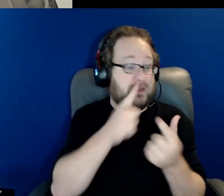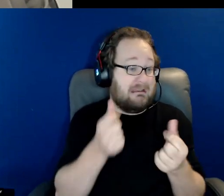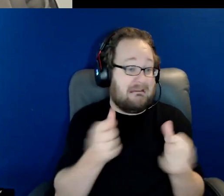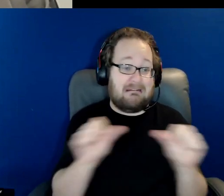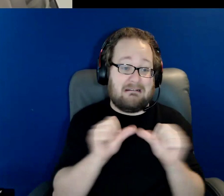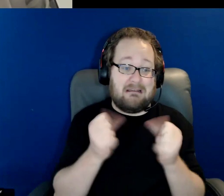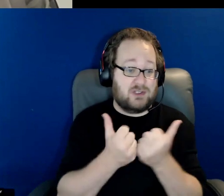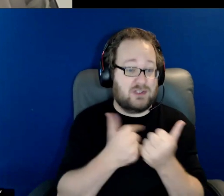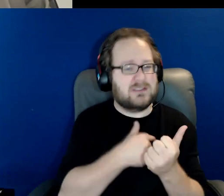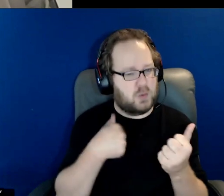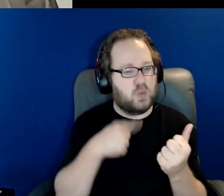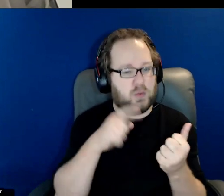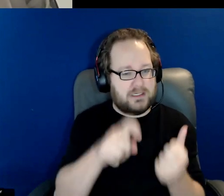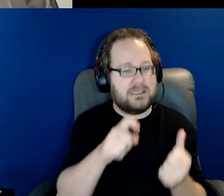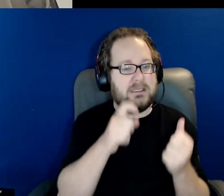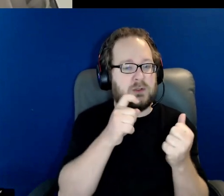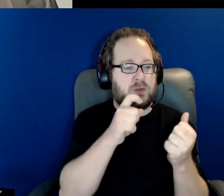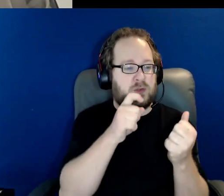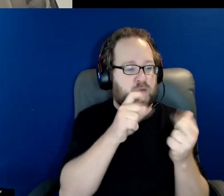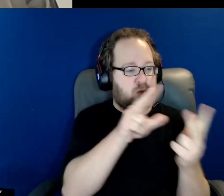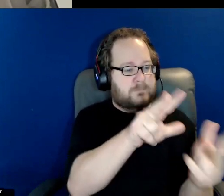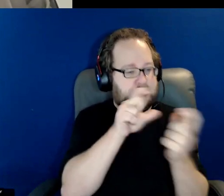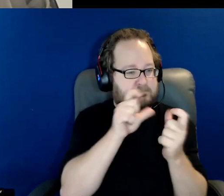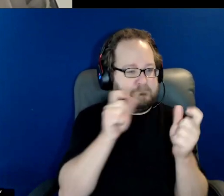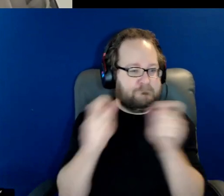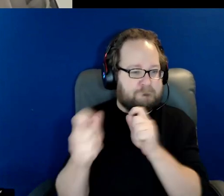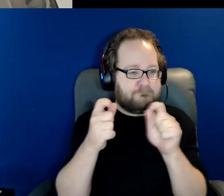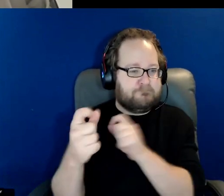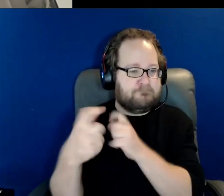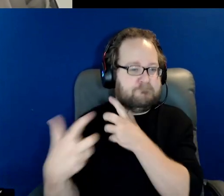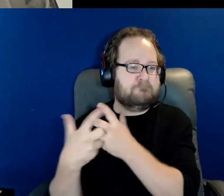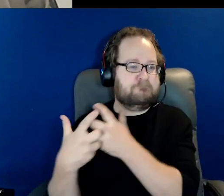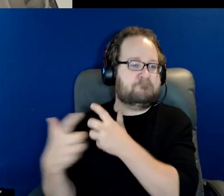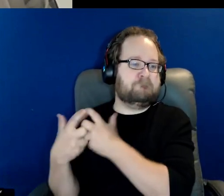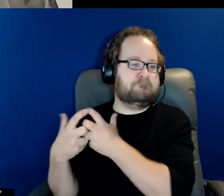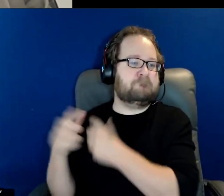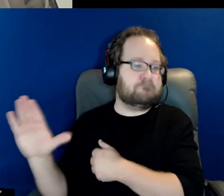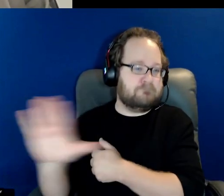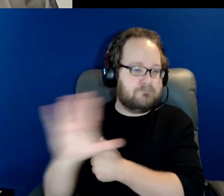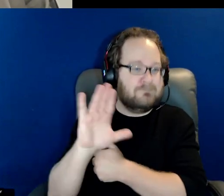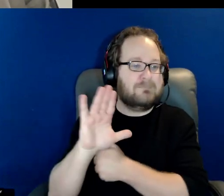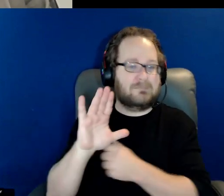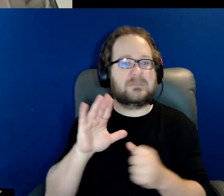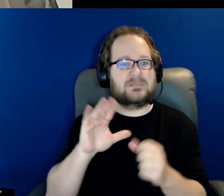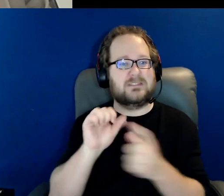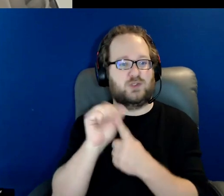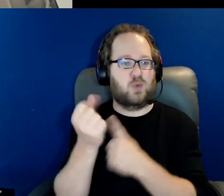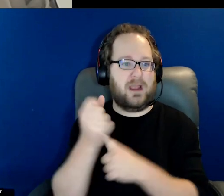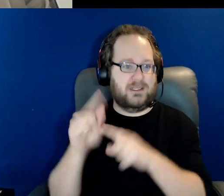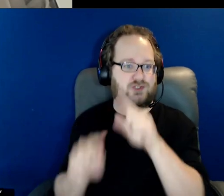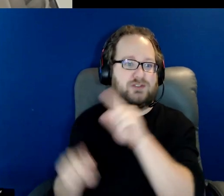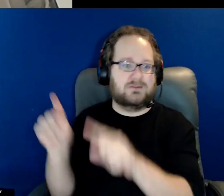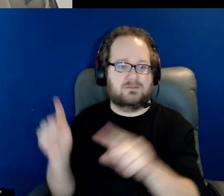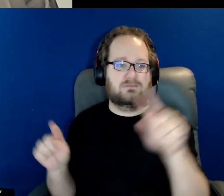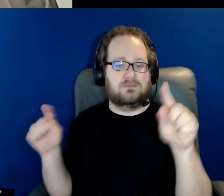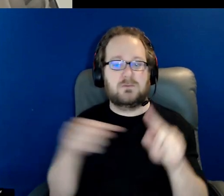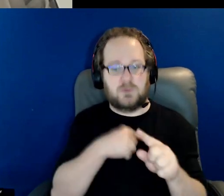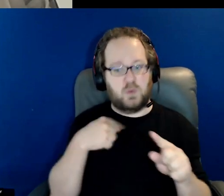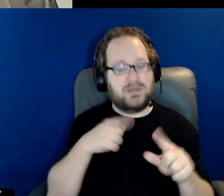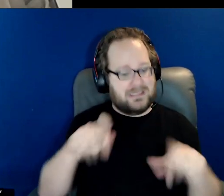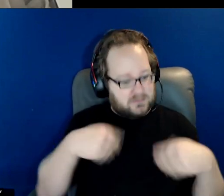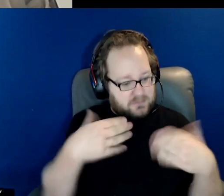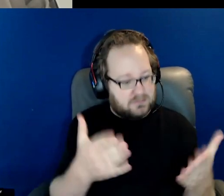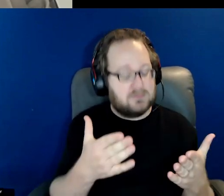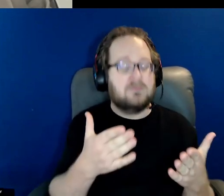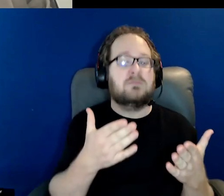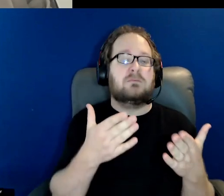need to tailor this information. Not only does this need to be a dinner table conversation, Sherman, you mentioned we need to be getting to people multiple